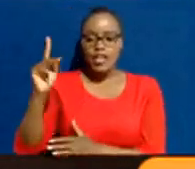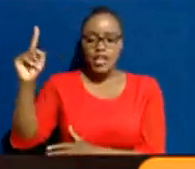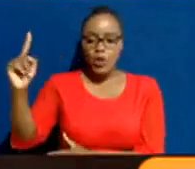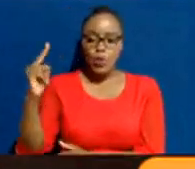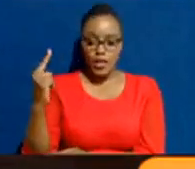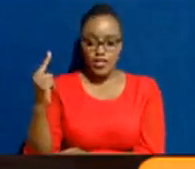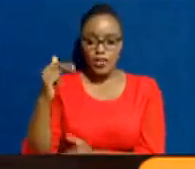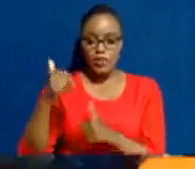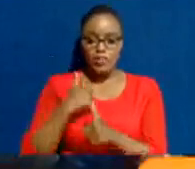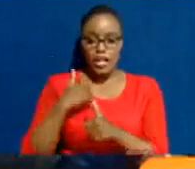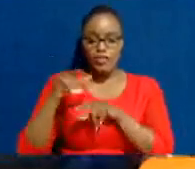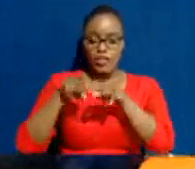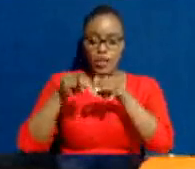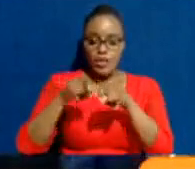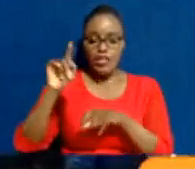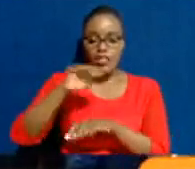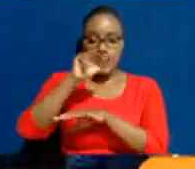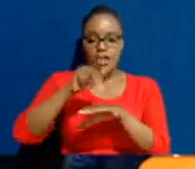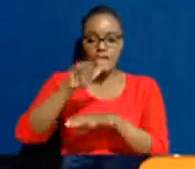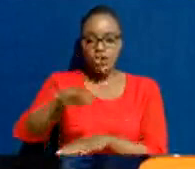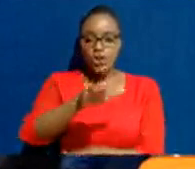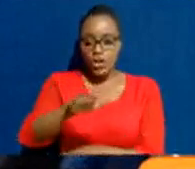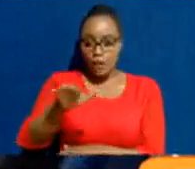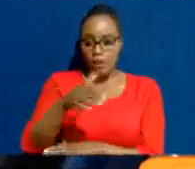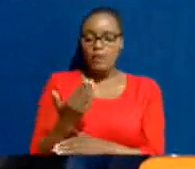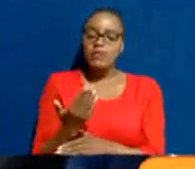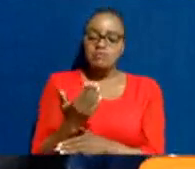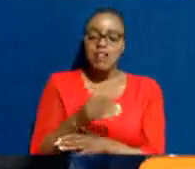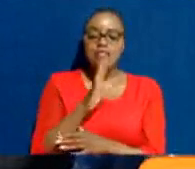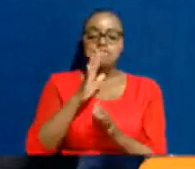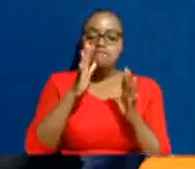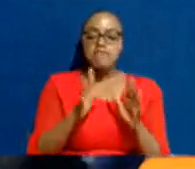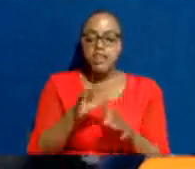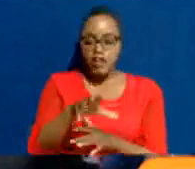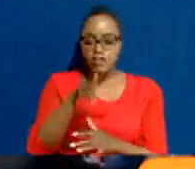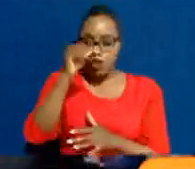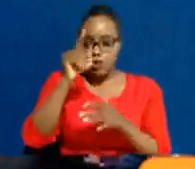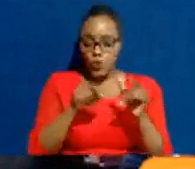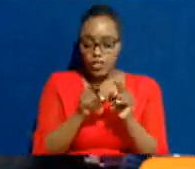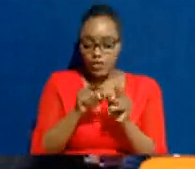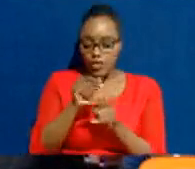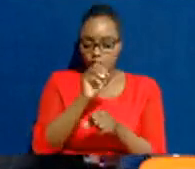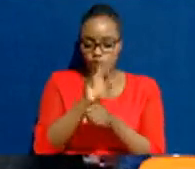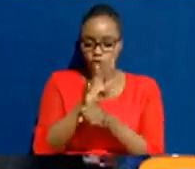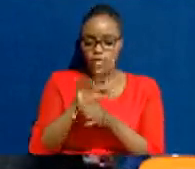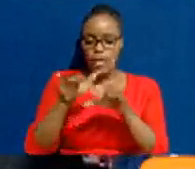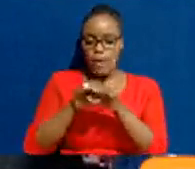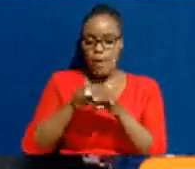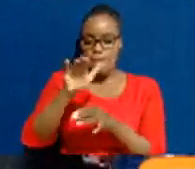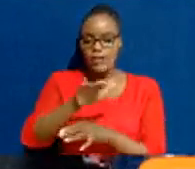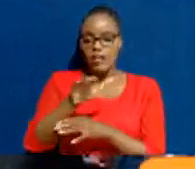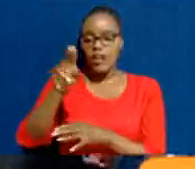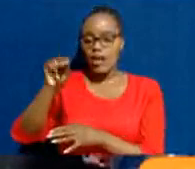Alliance as the dominant party in the National Assembly. House Speaker Moses Wetangula affirmed the defections of 14 MPs from